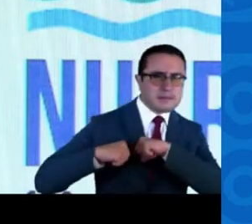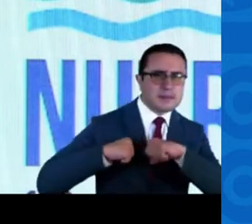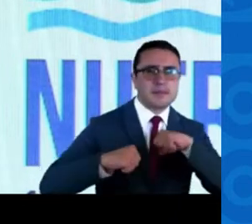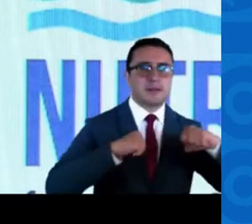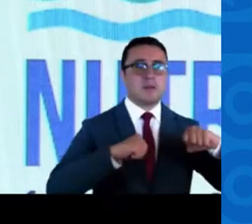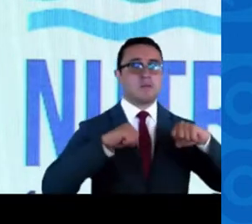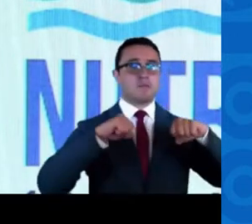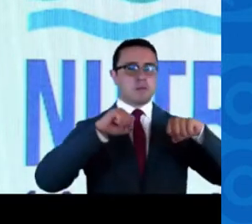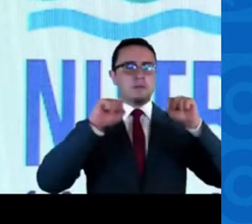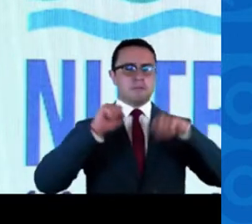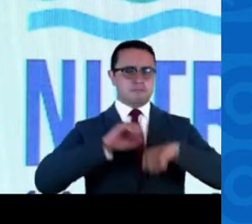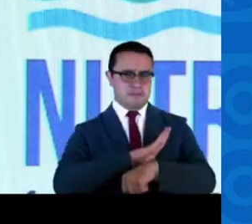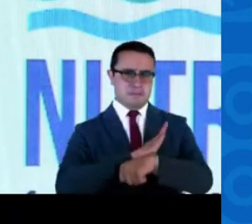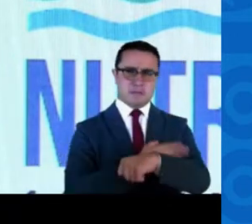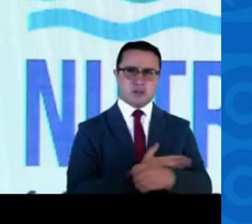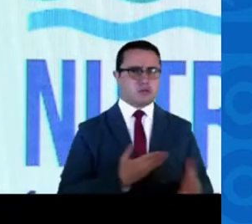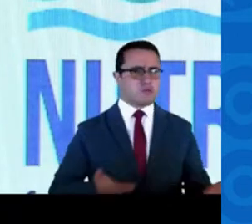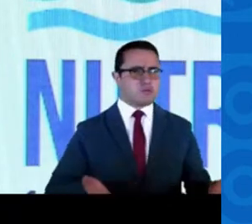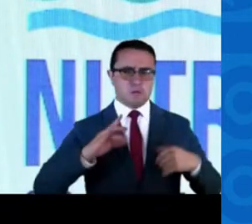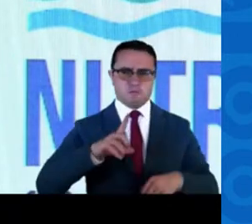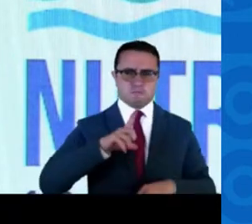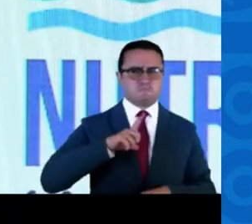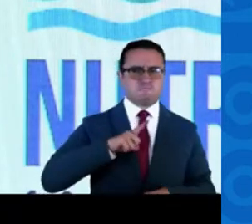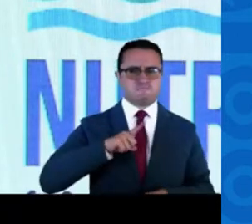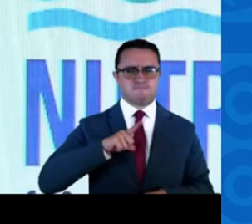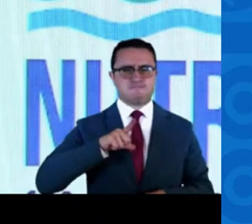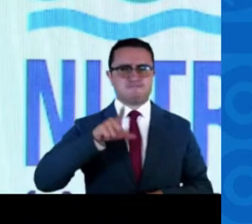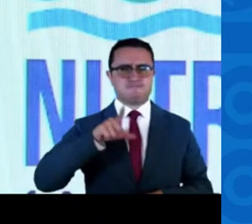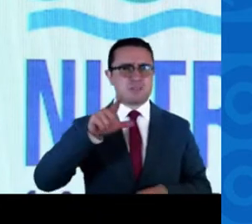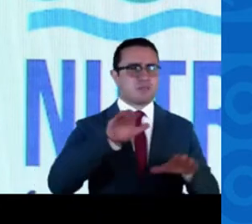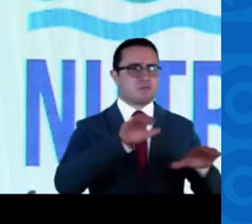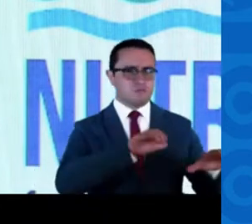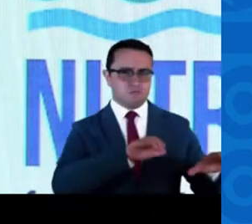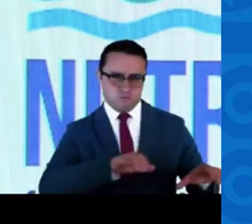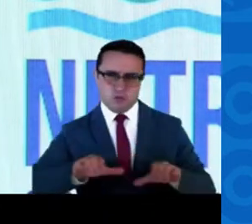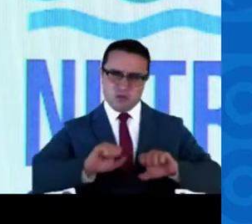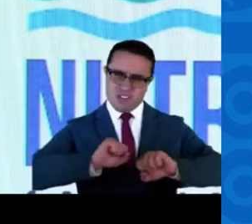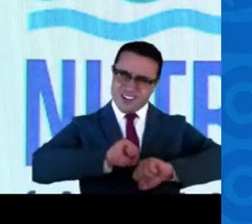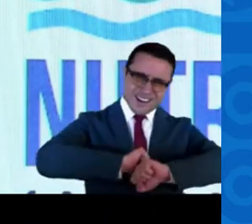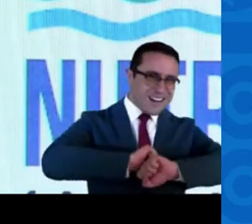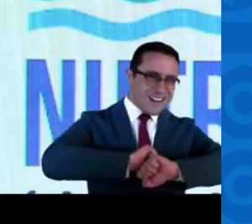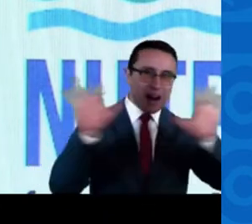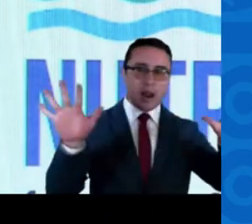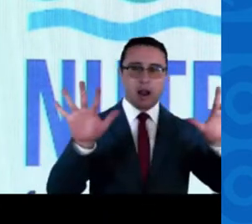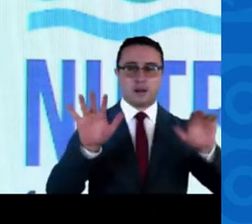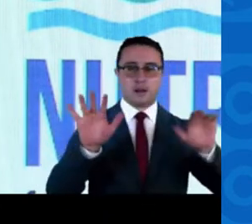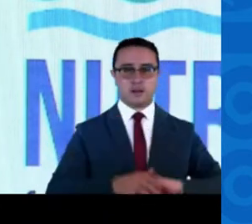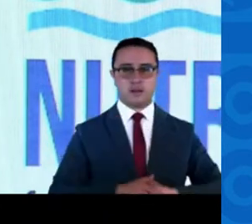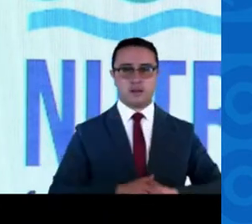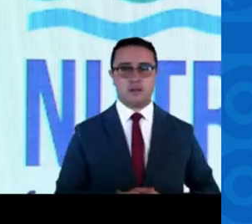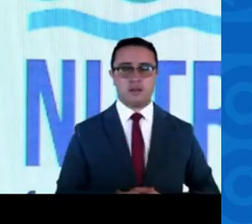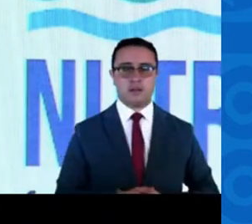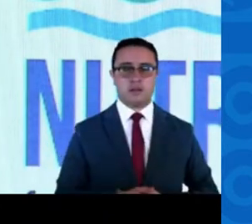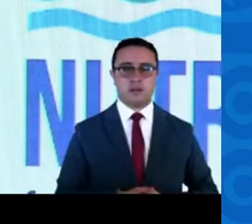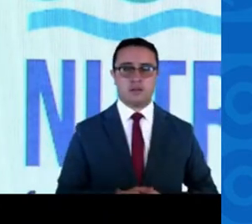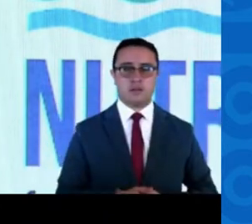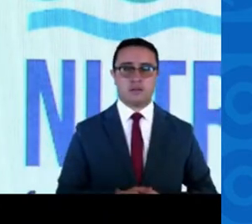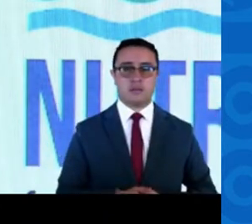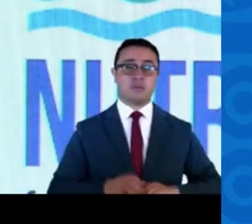the executive director, of exercising an effective leadership based on a clear view of